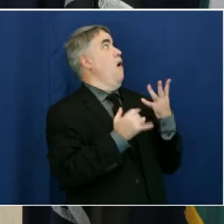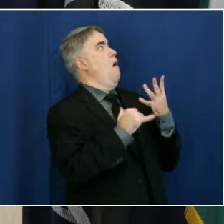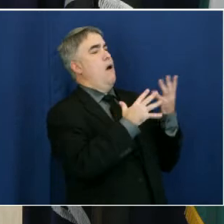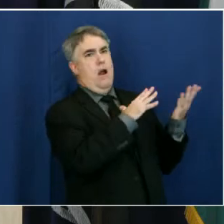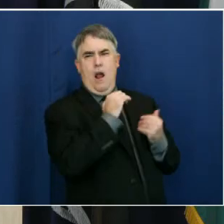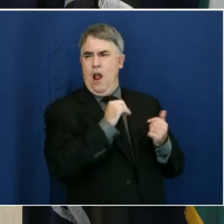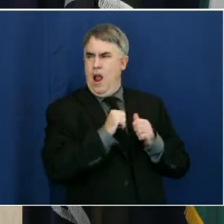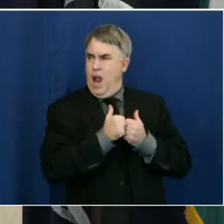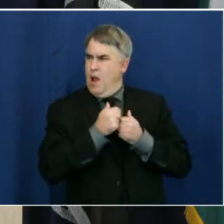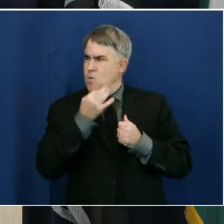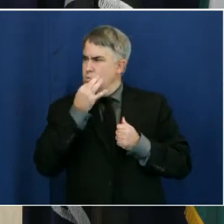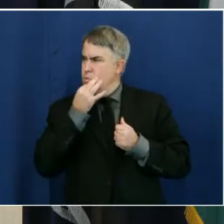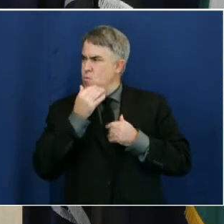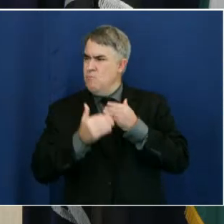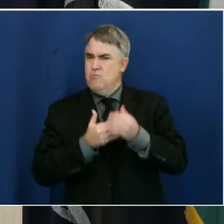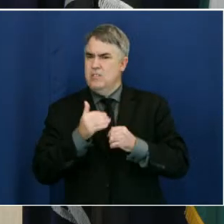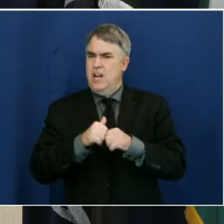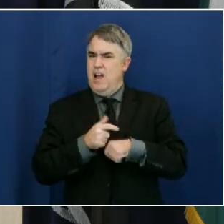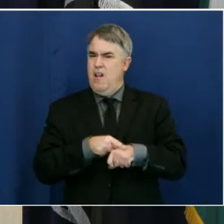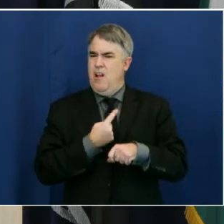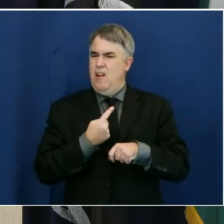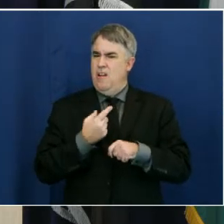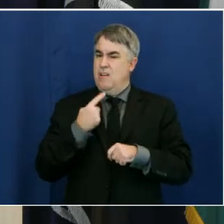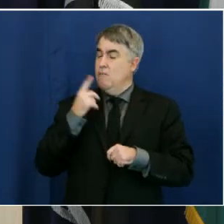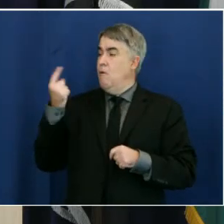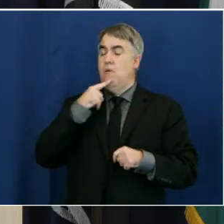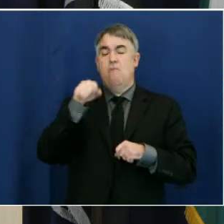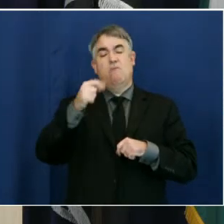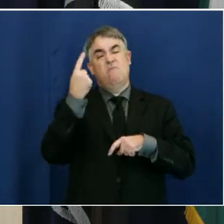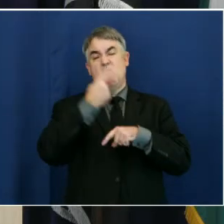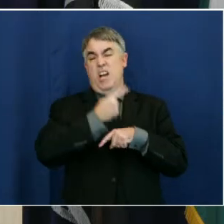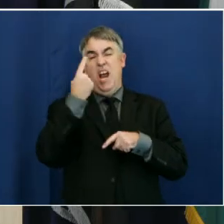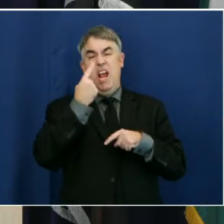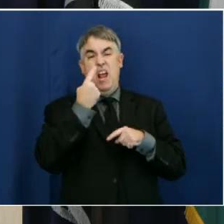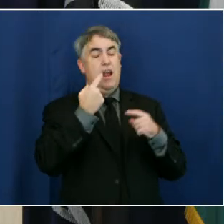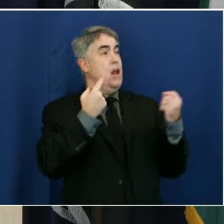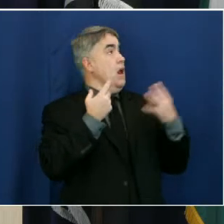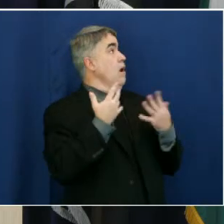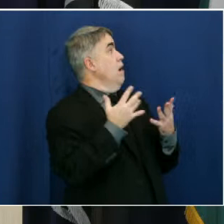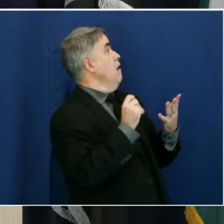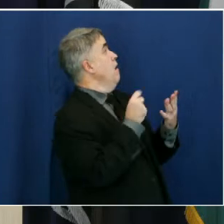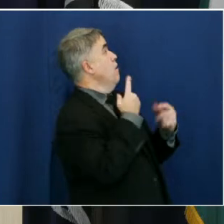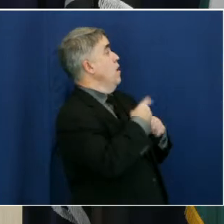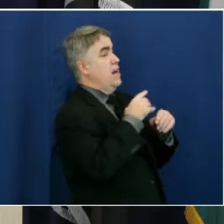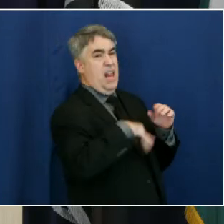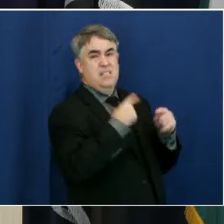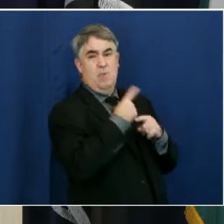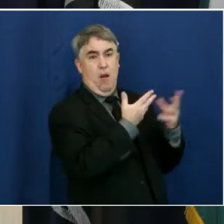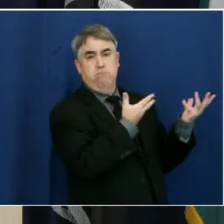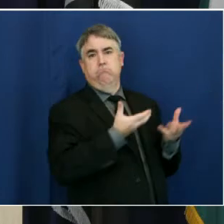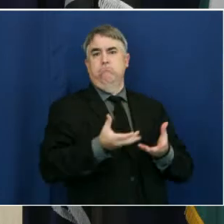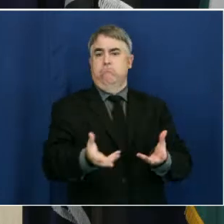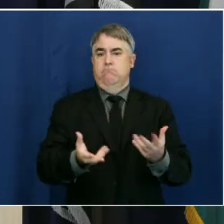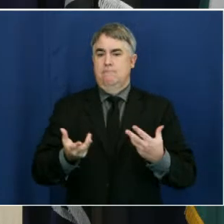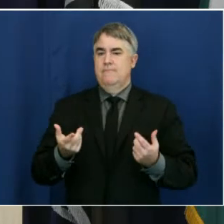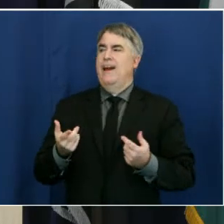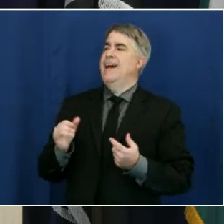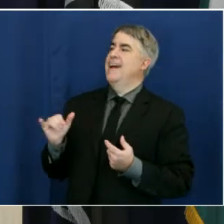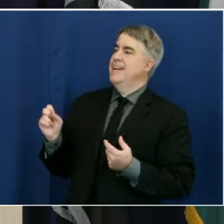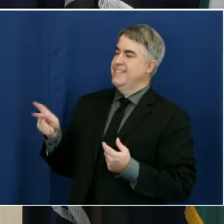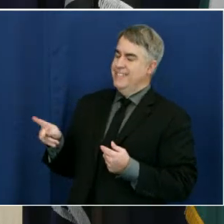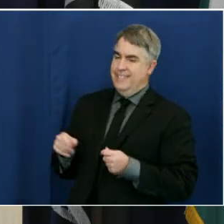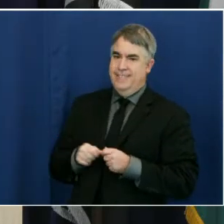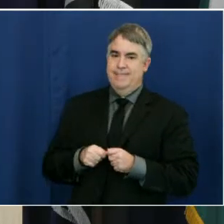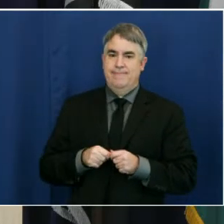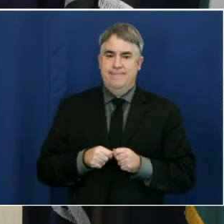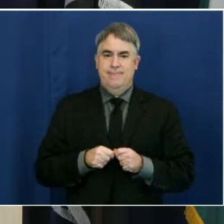day. Okay. If that, yeah. Okay, and the next question I have is, I know you acknowledge that the race and regional data